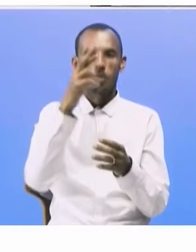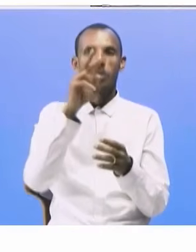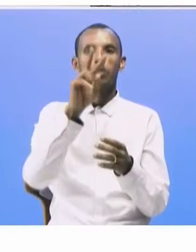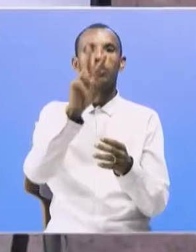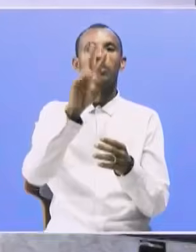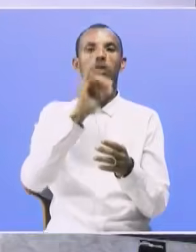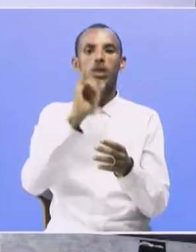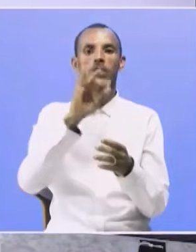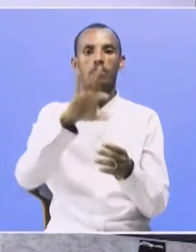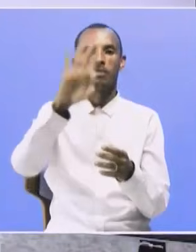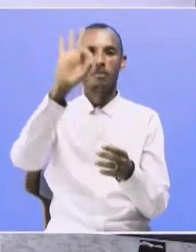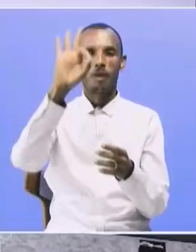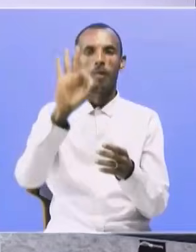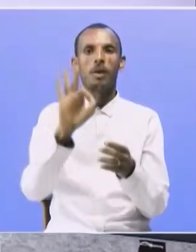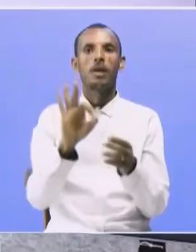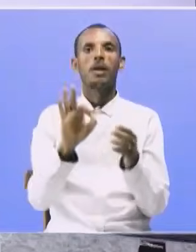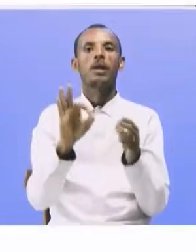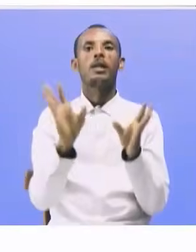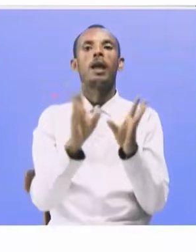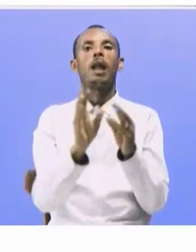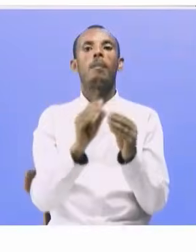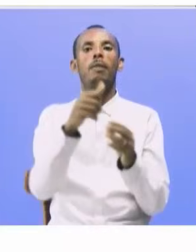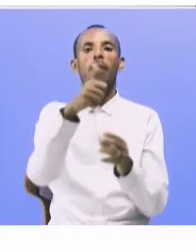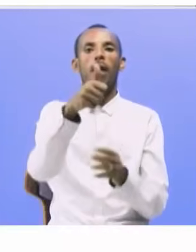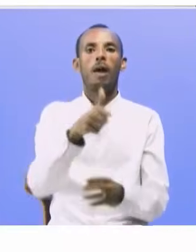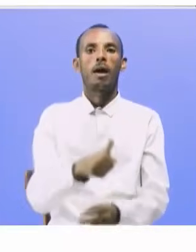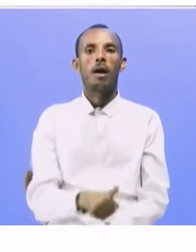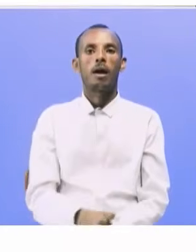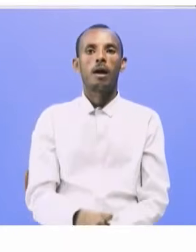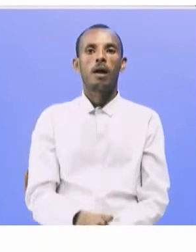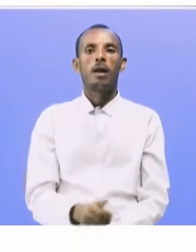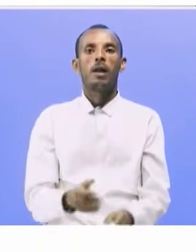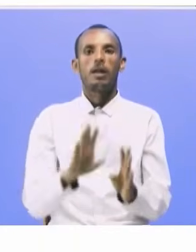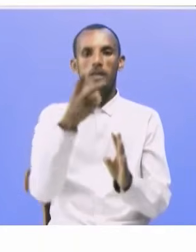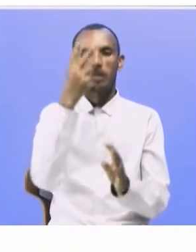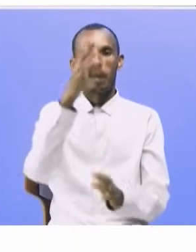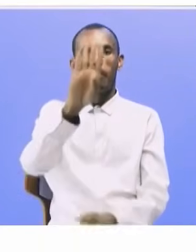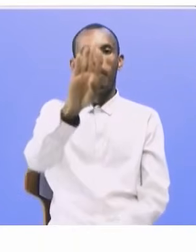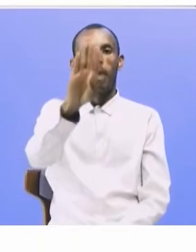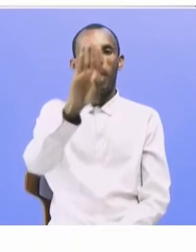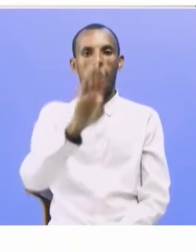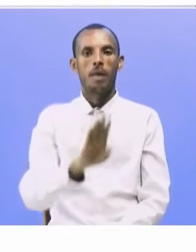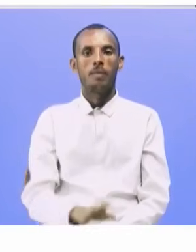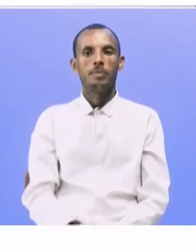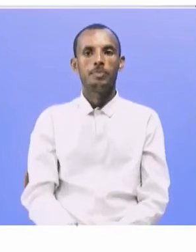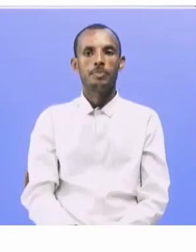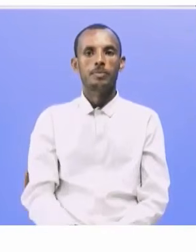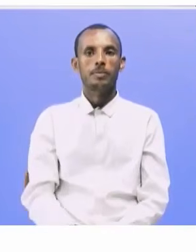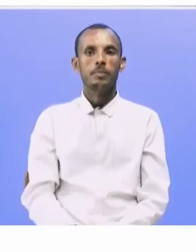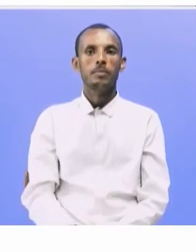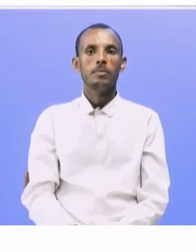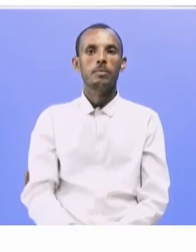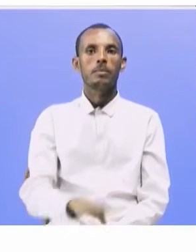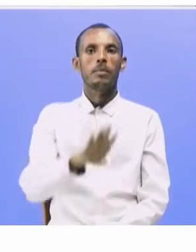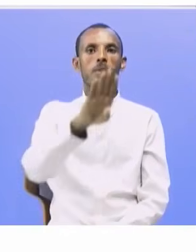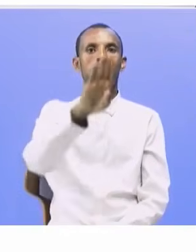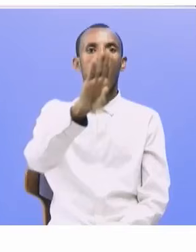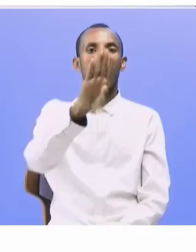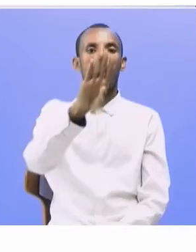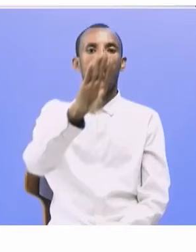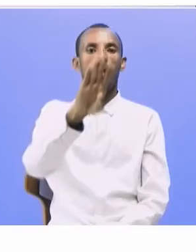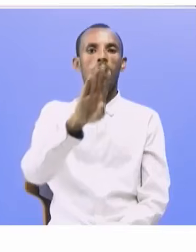true. Okay, again, let's see this one. Okay, here 3